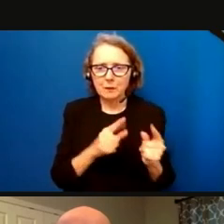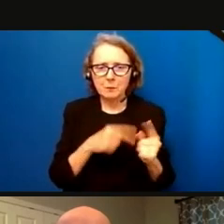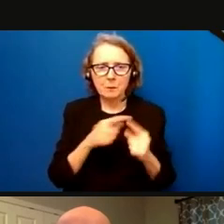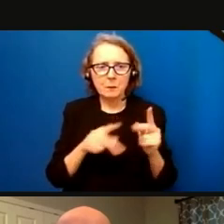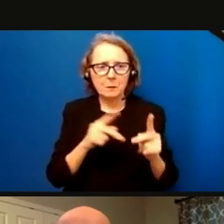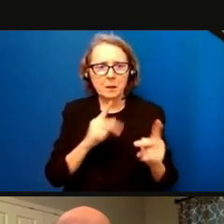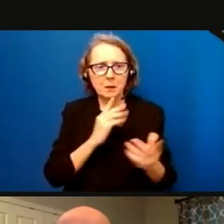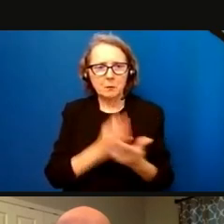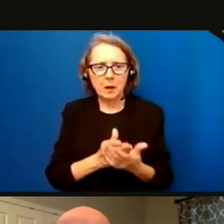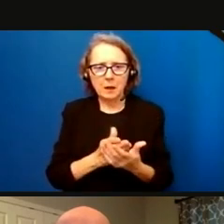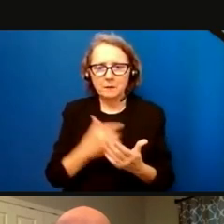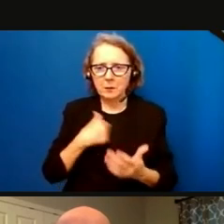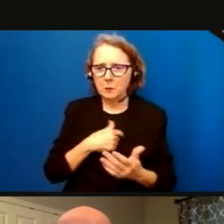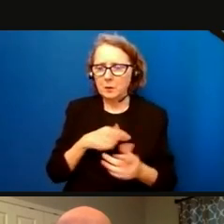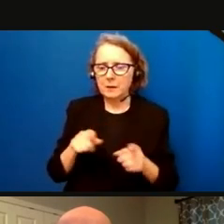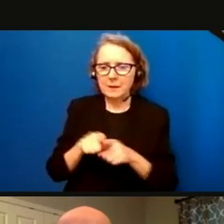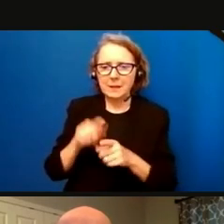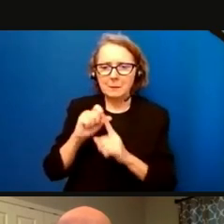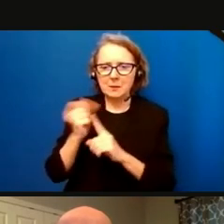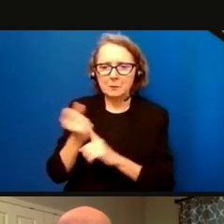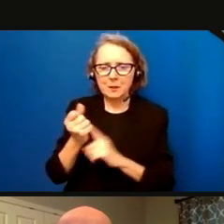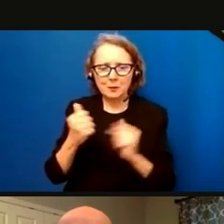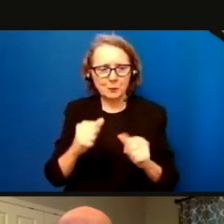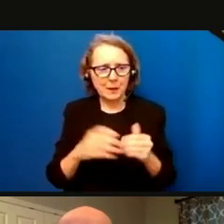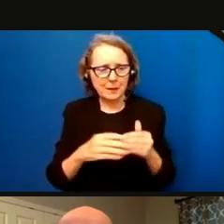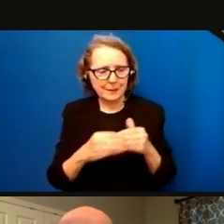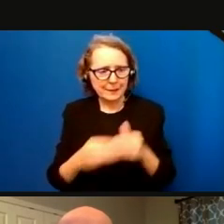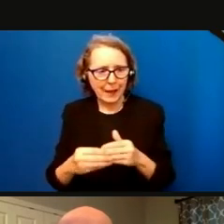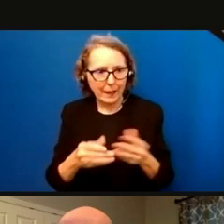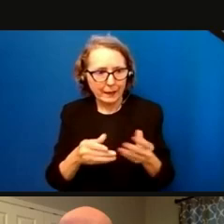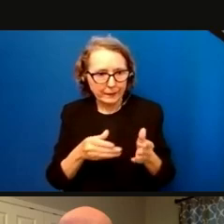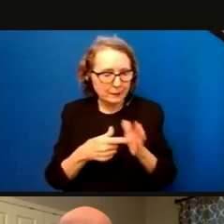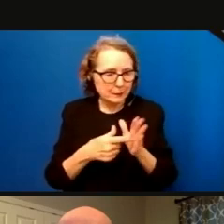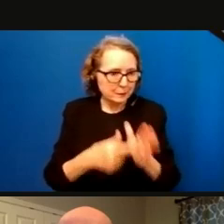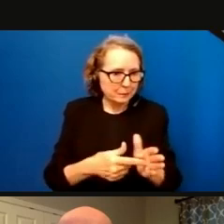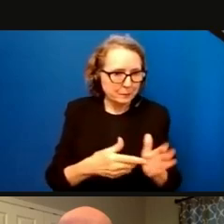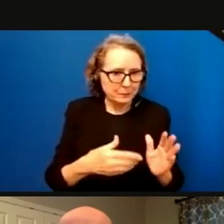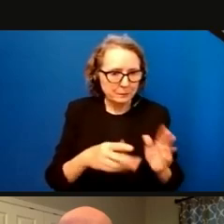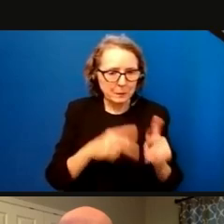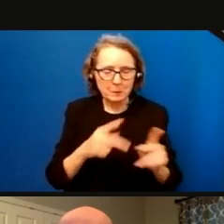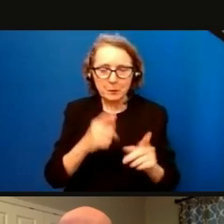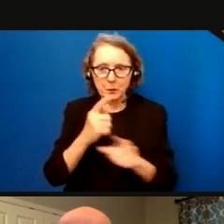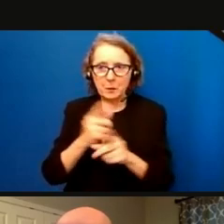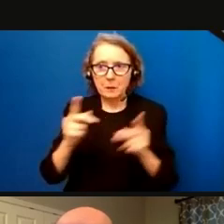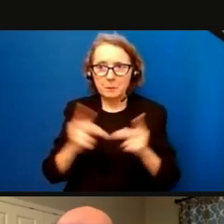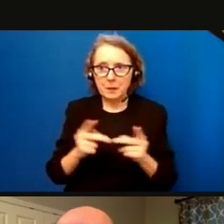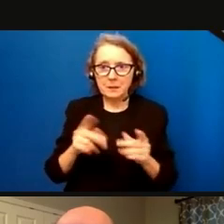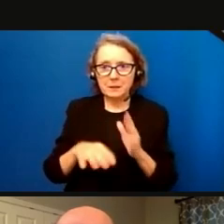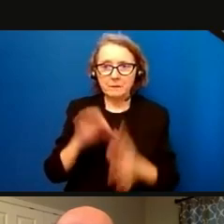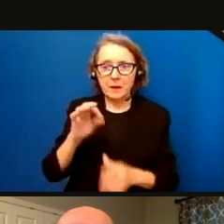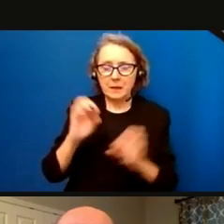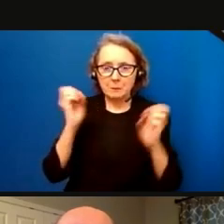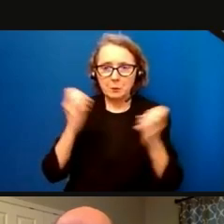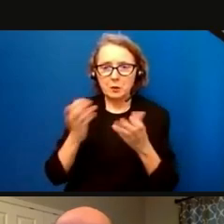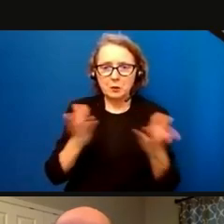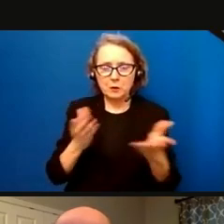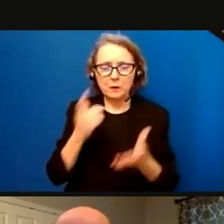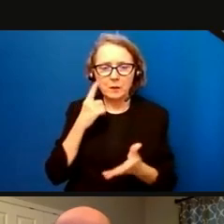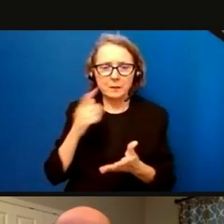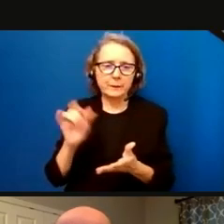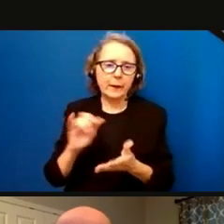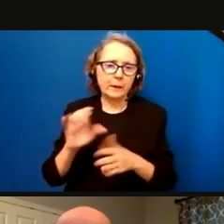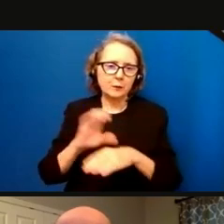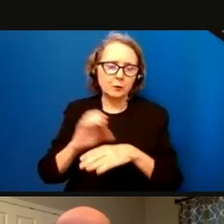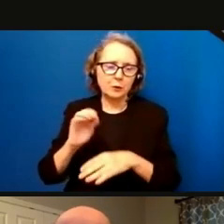So we're in the same situation of trying to guide and navigate people into emergency services, such as Church at the Park